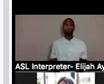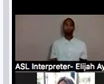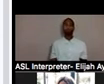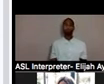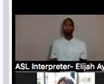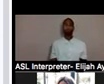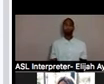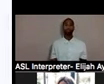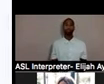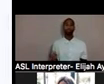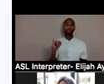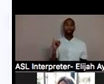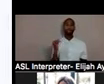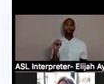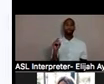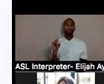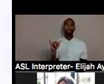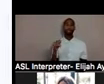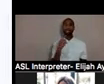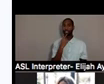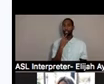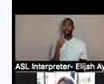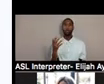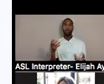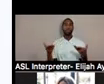invite us to come back slowly to the main group.